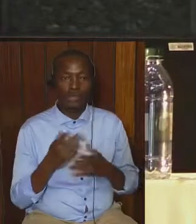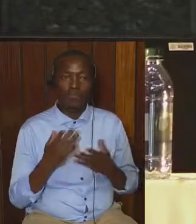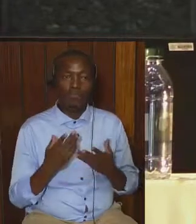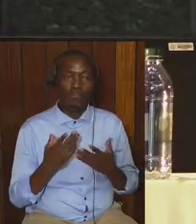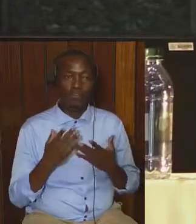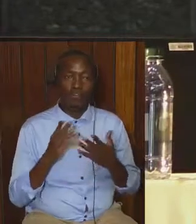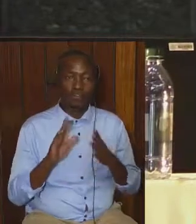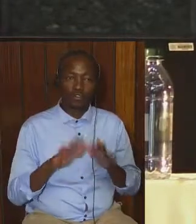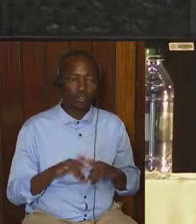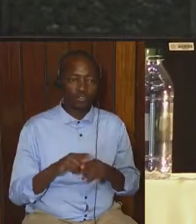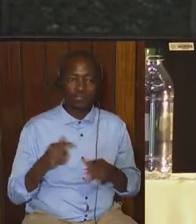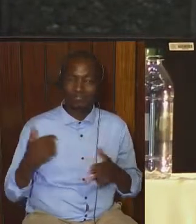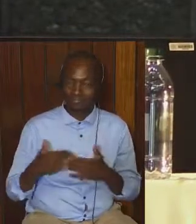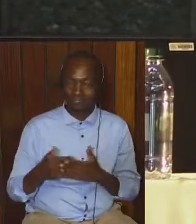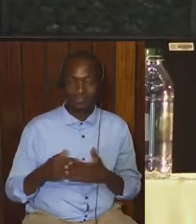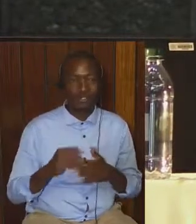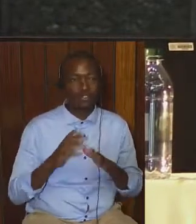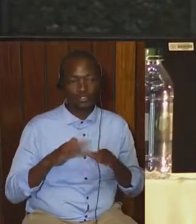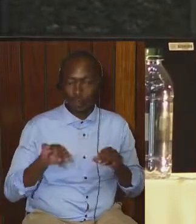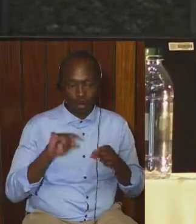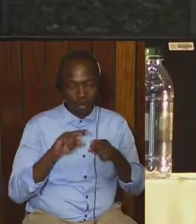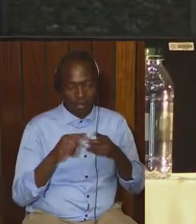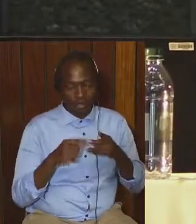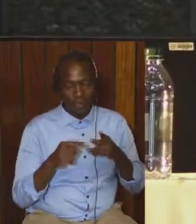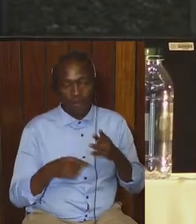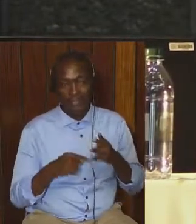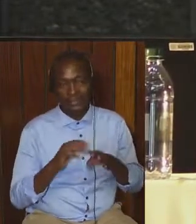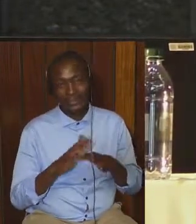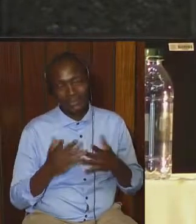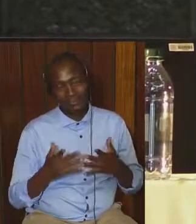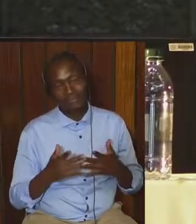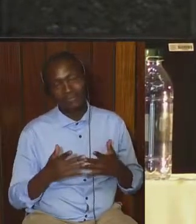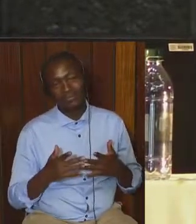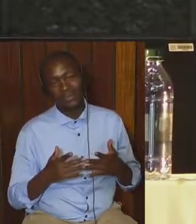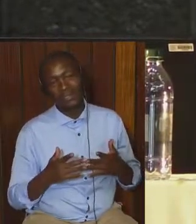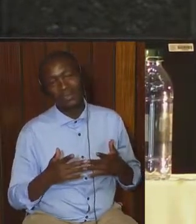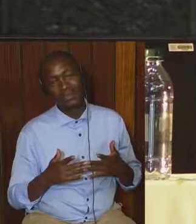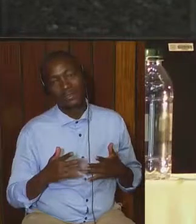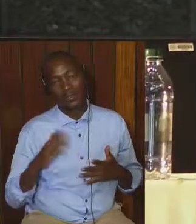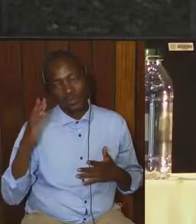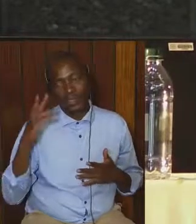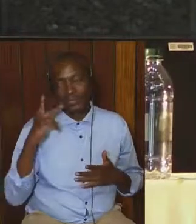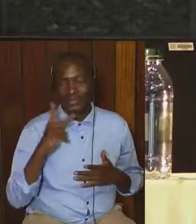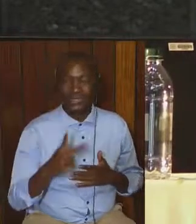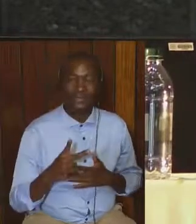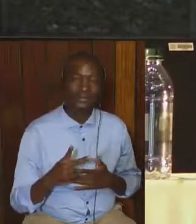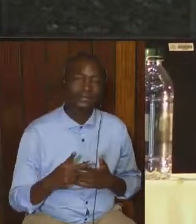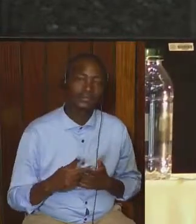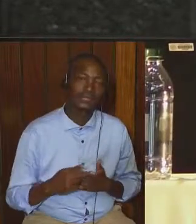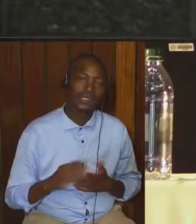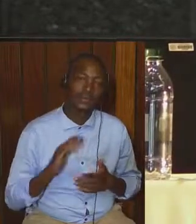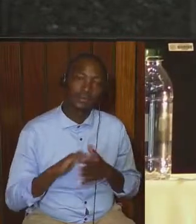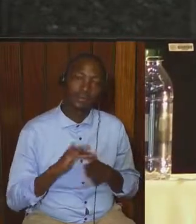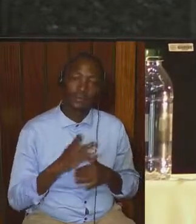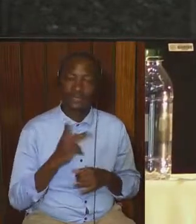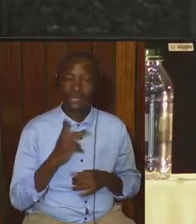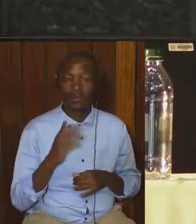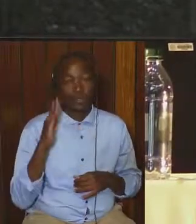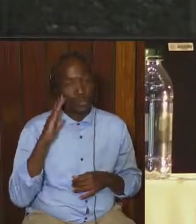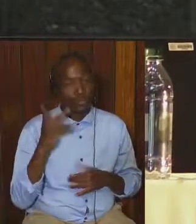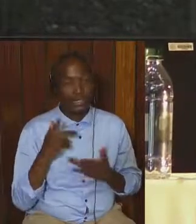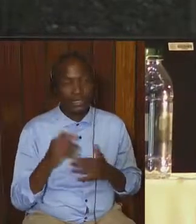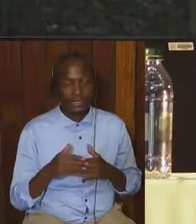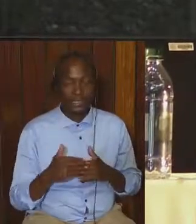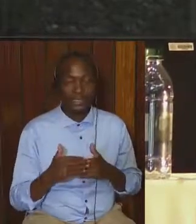So all the facts are taken into account. Unfortunately, it's not a matter of just to say, because there is an extension of time